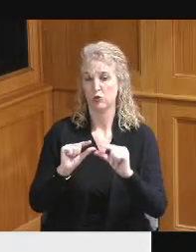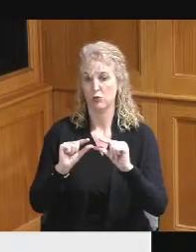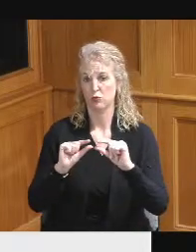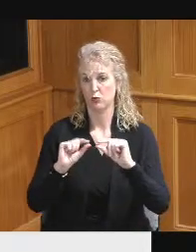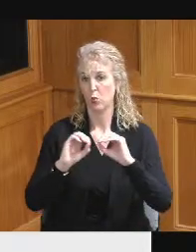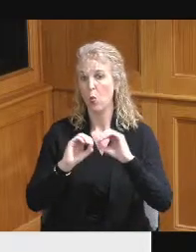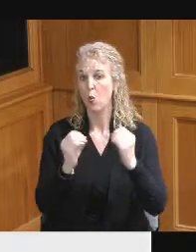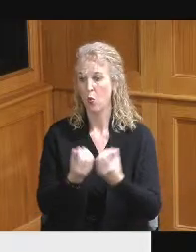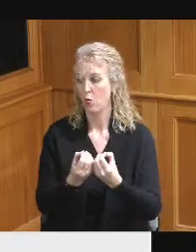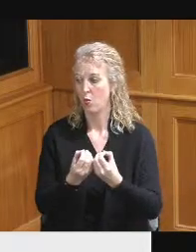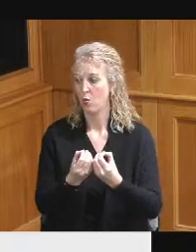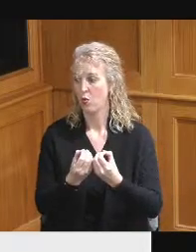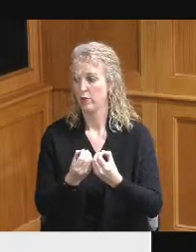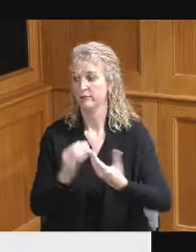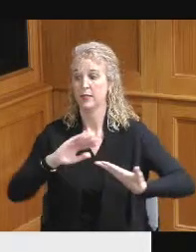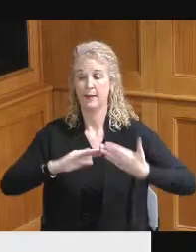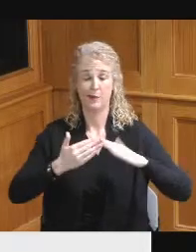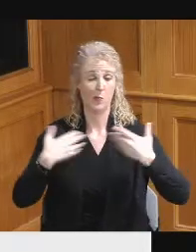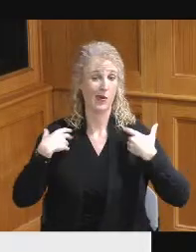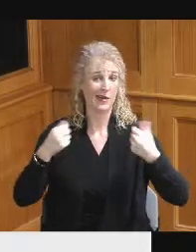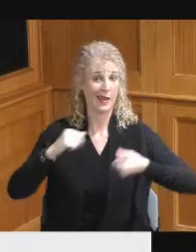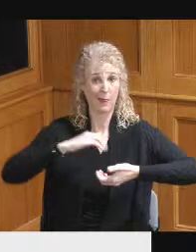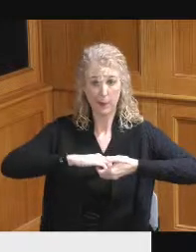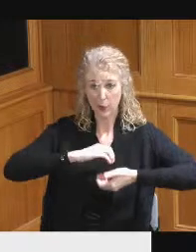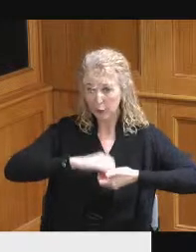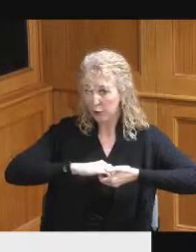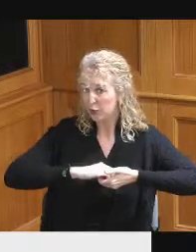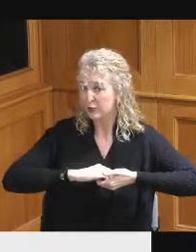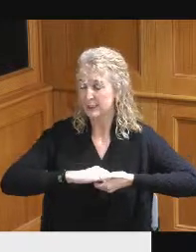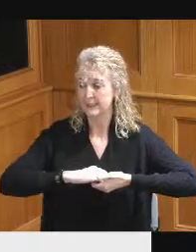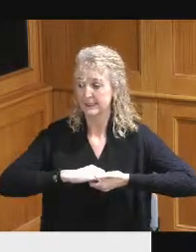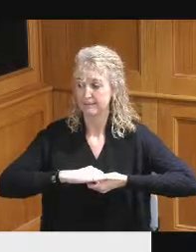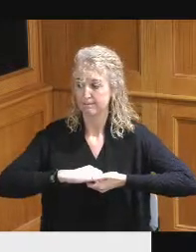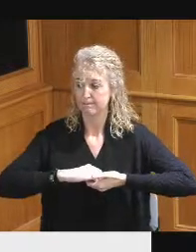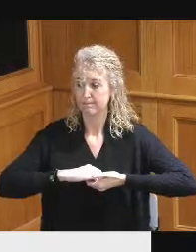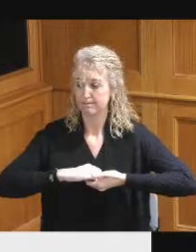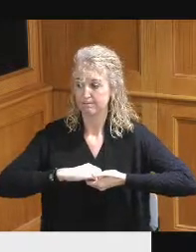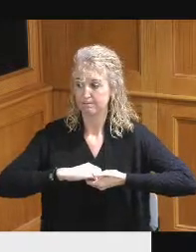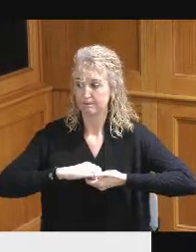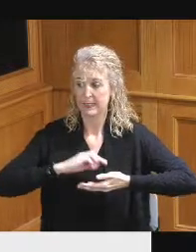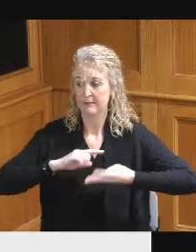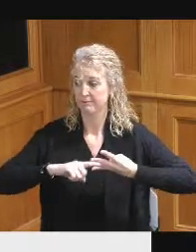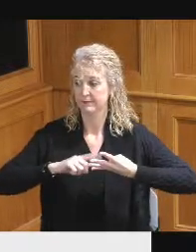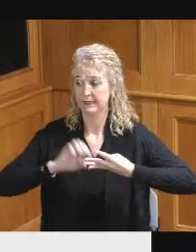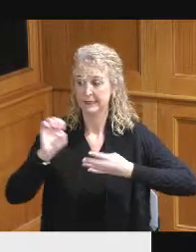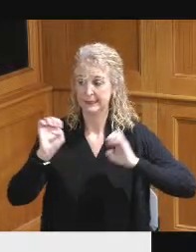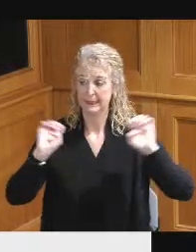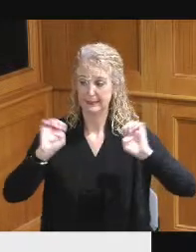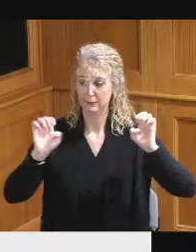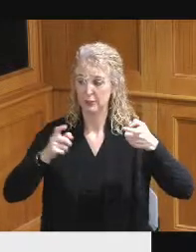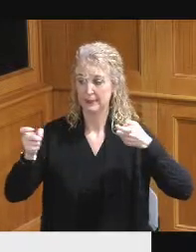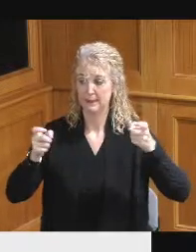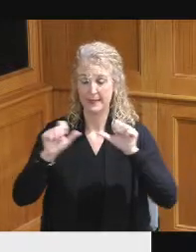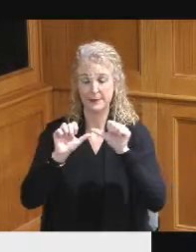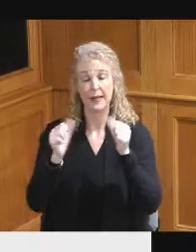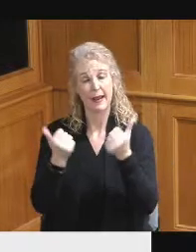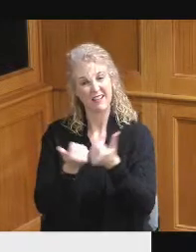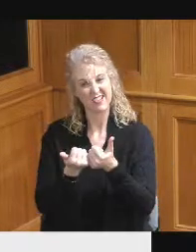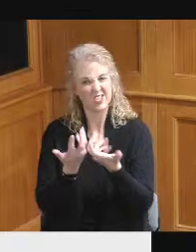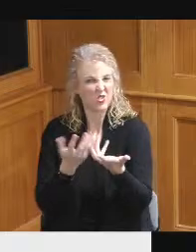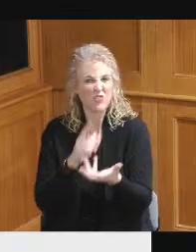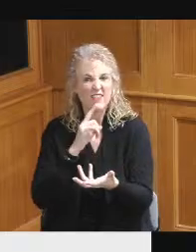organizations here locally, community health partners around our region, and emergency management agencies. So kind of think of